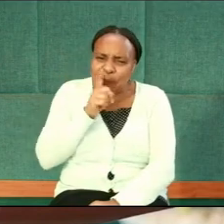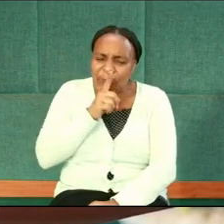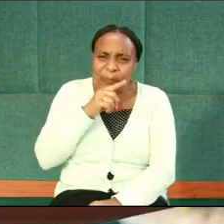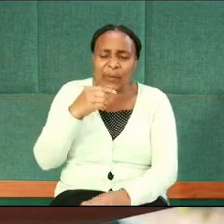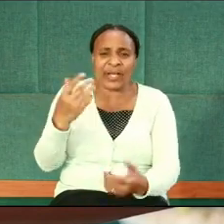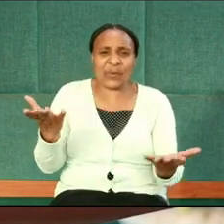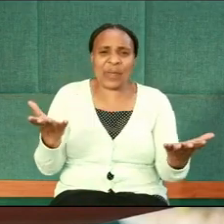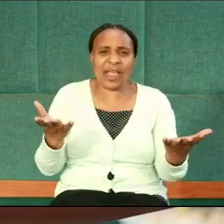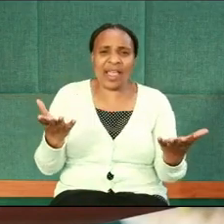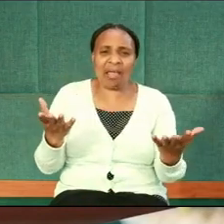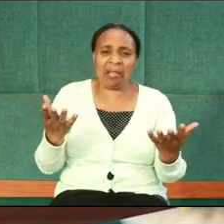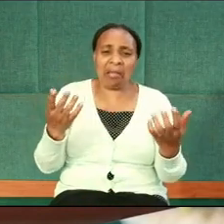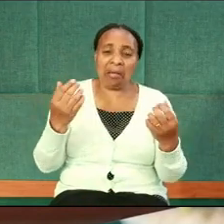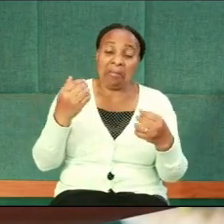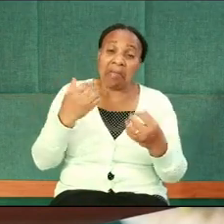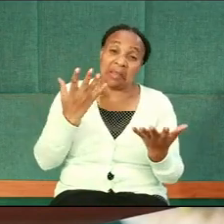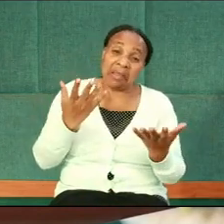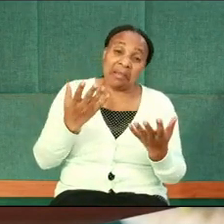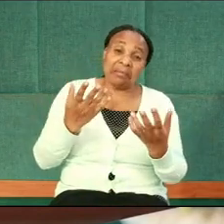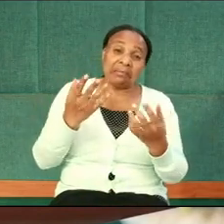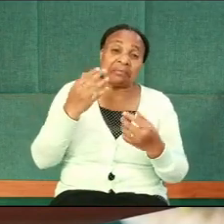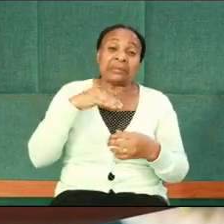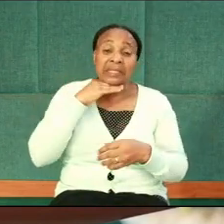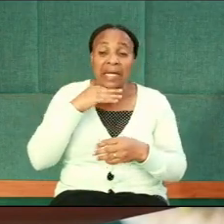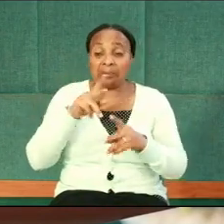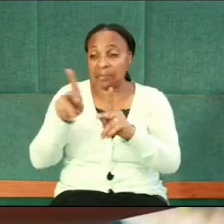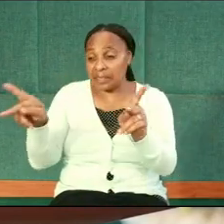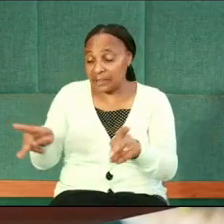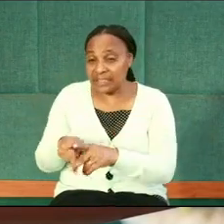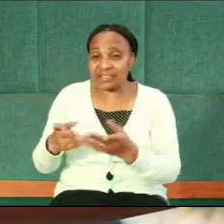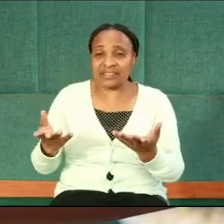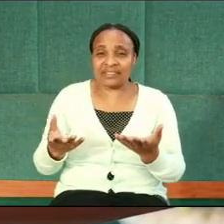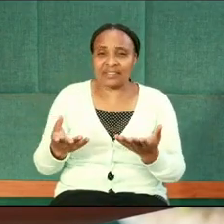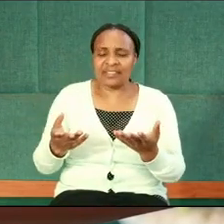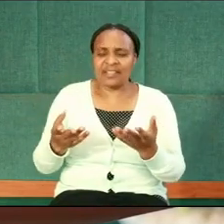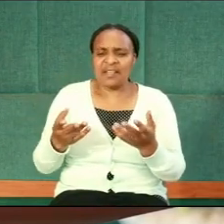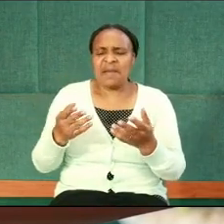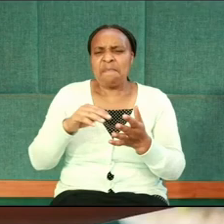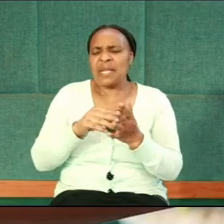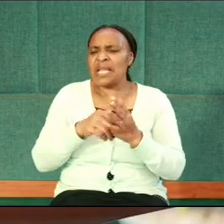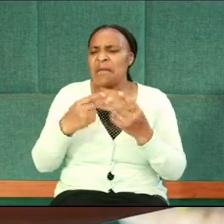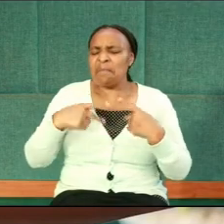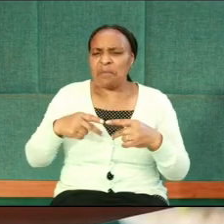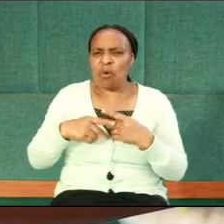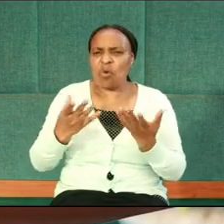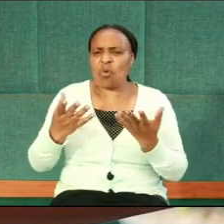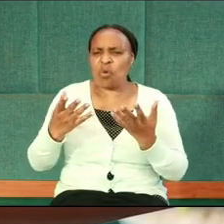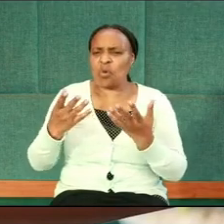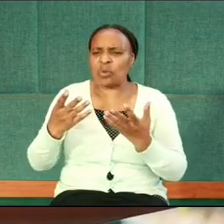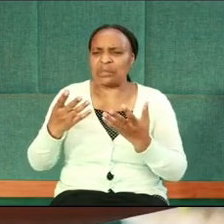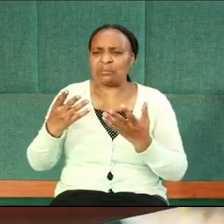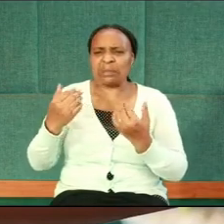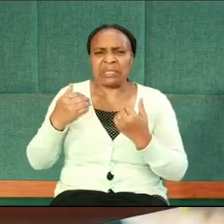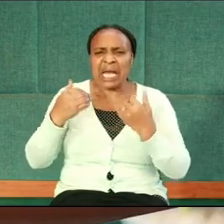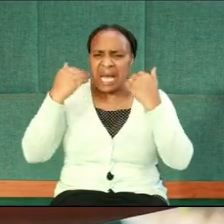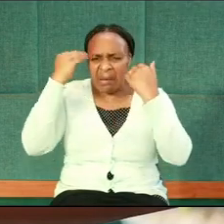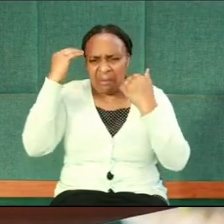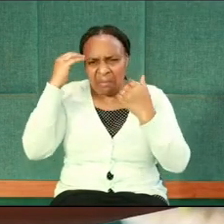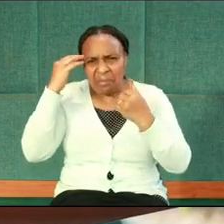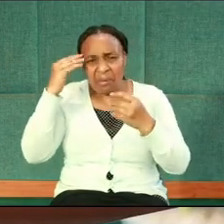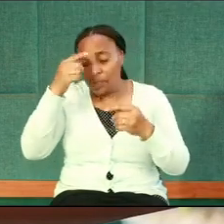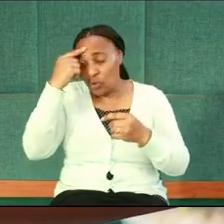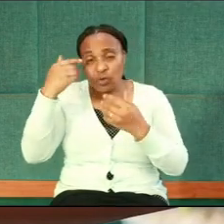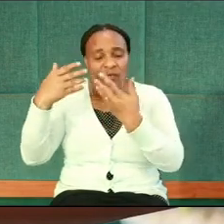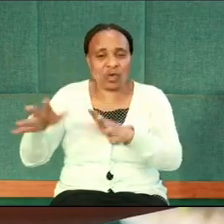funerals. Later on, those guys will actually die because of psychological trauma, because of the loss, than those people who are able to